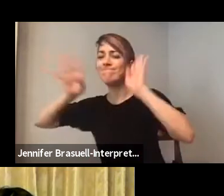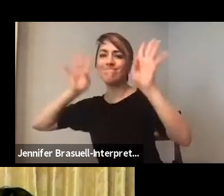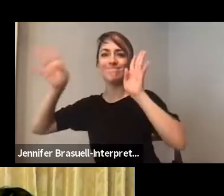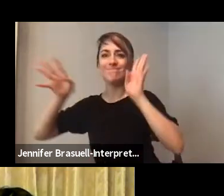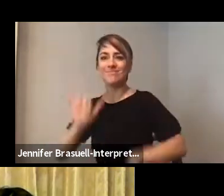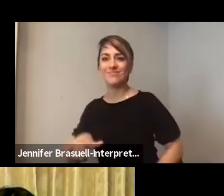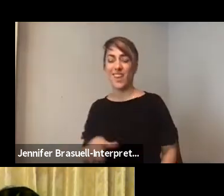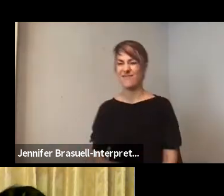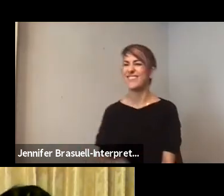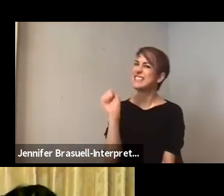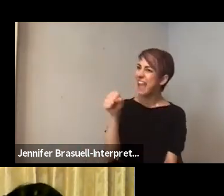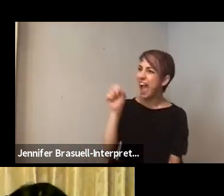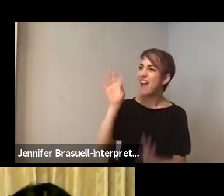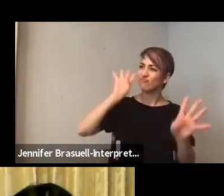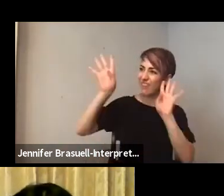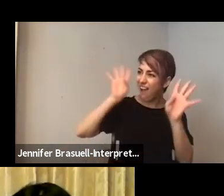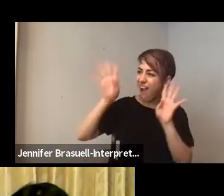Create creativity.